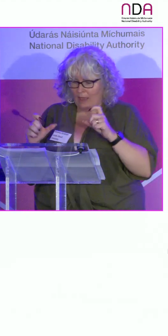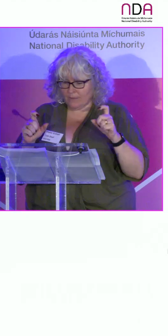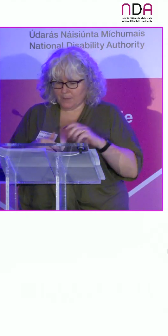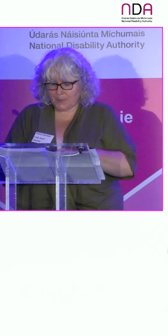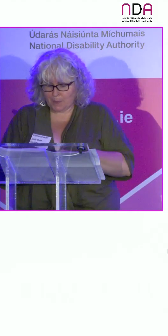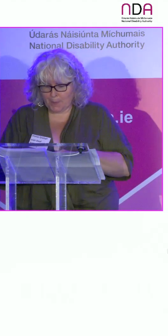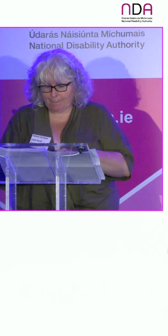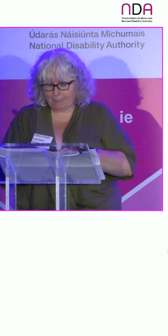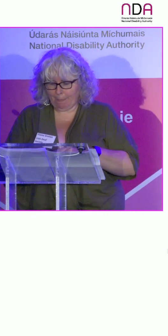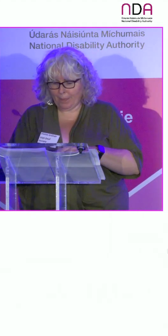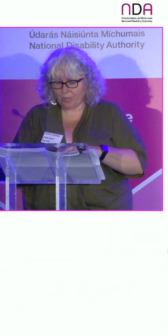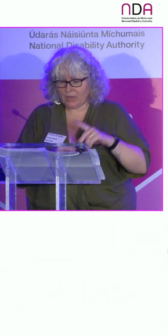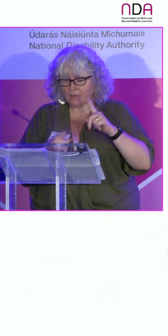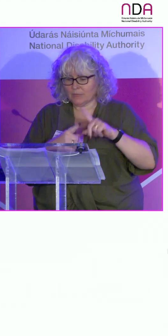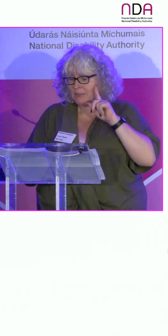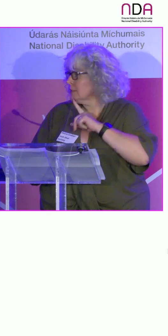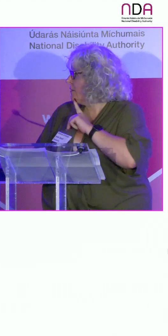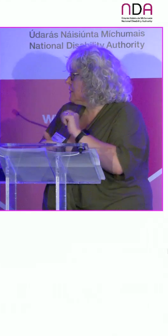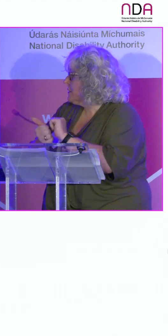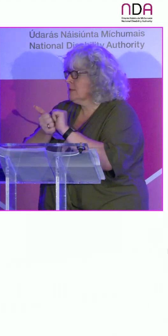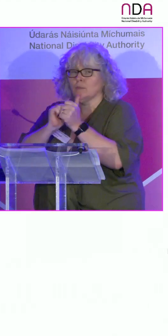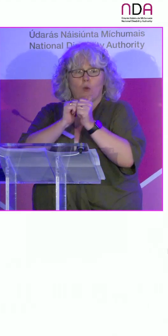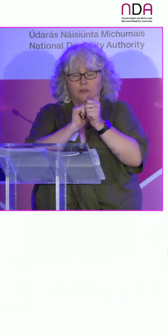to be accessible as well in Irish Sign Language.